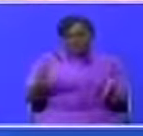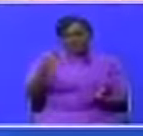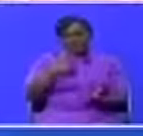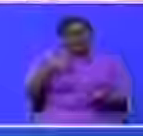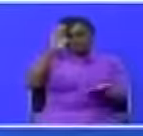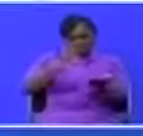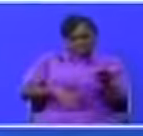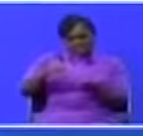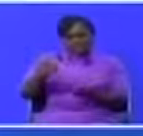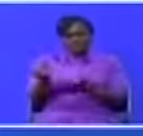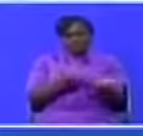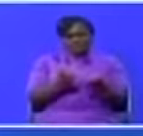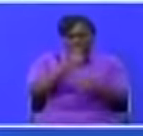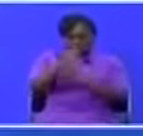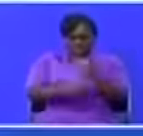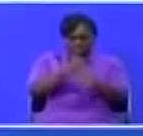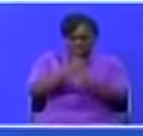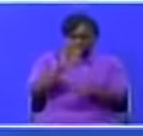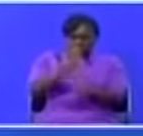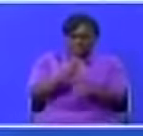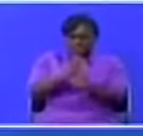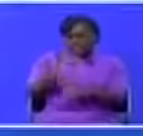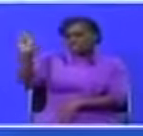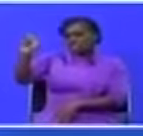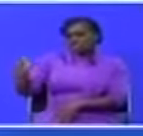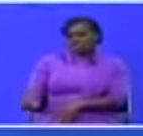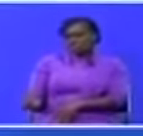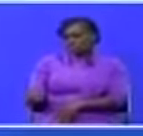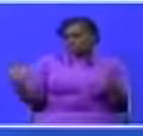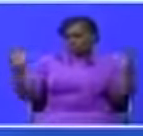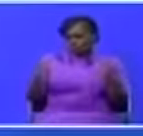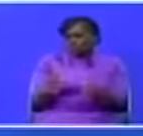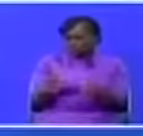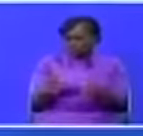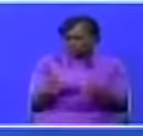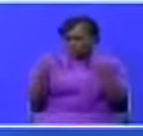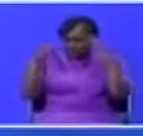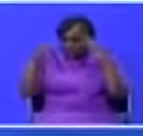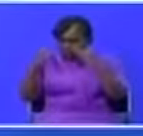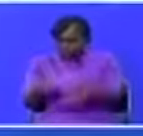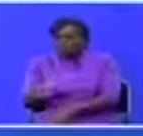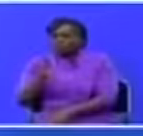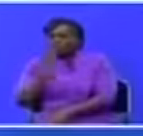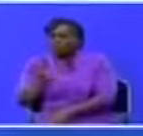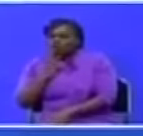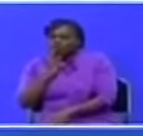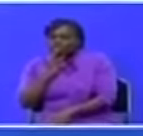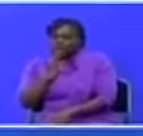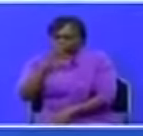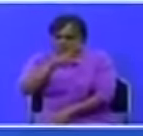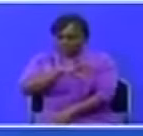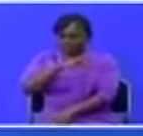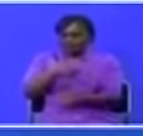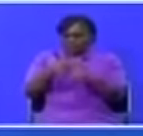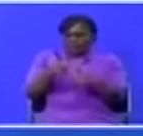other business. Over the years, communities living at the coastal part of Kenya have relied heavily on the ocean as a source of income,